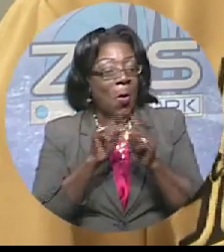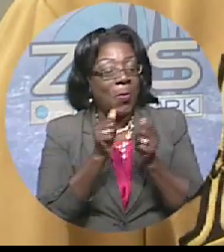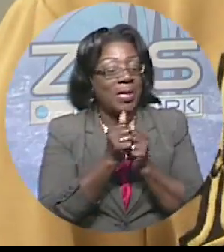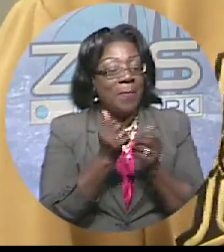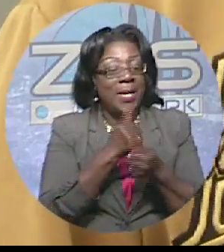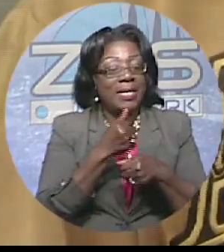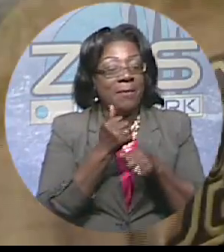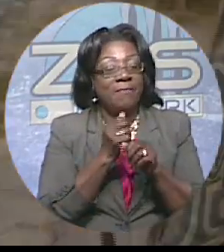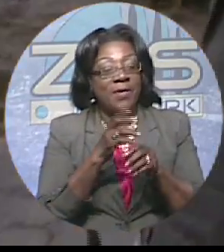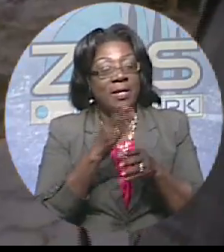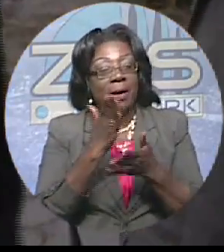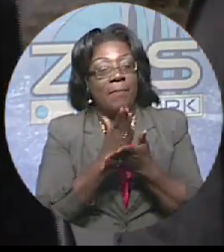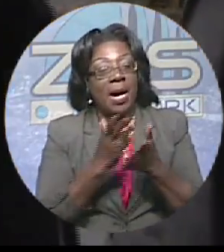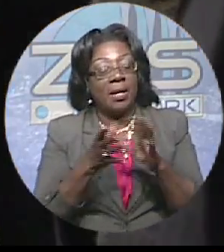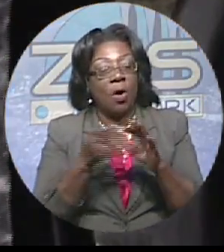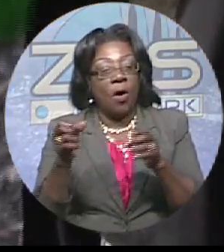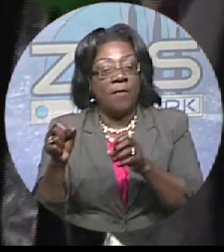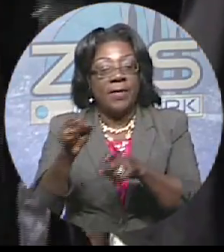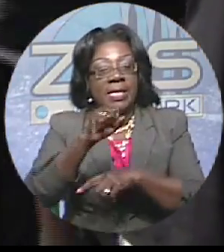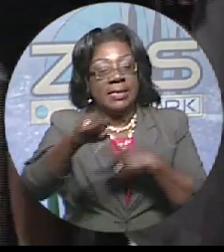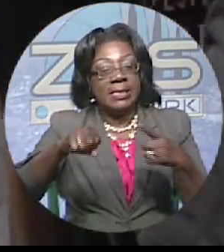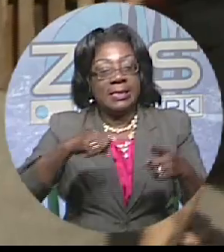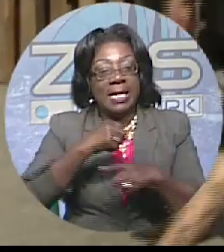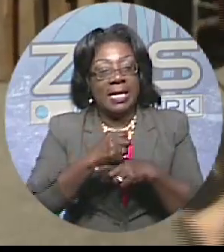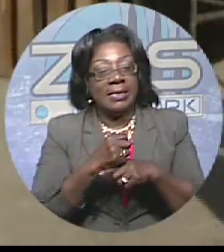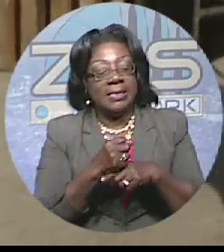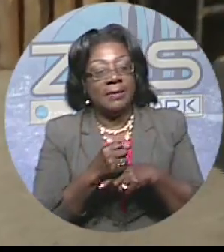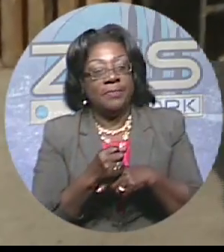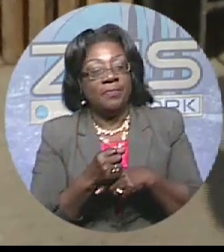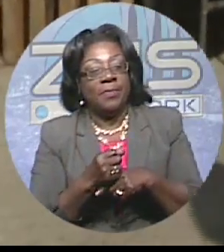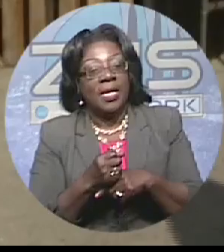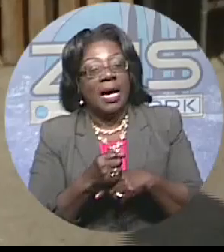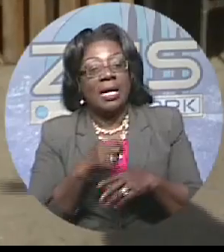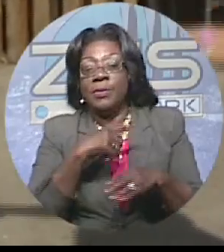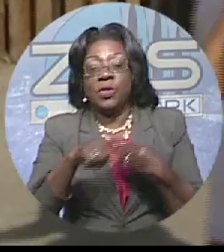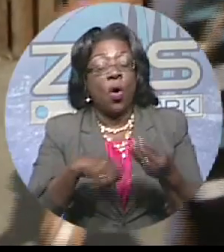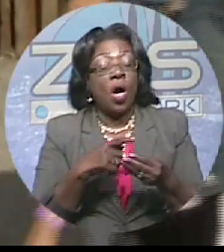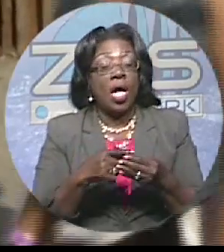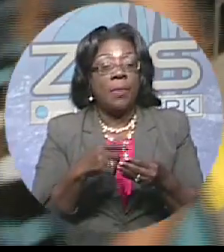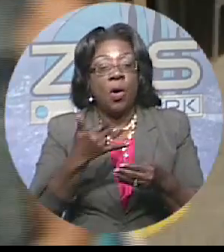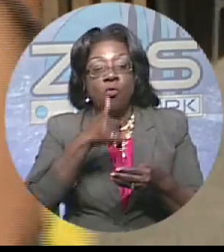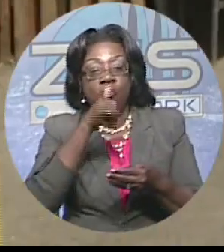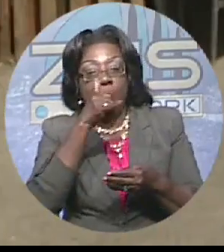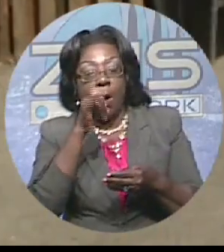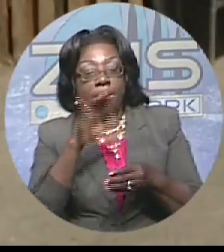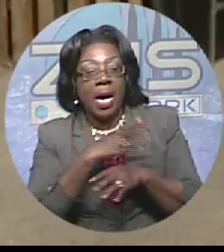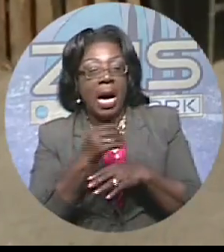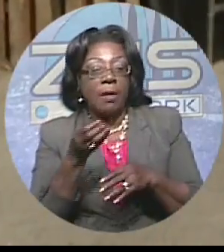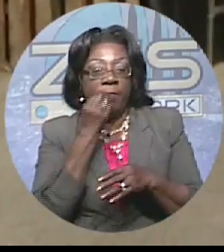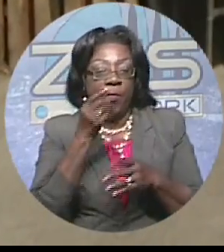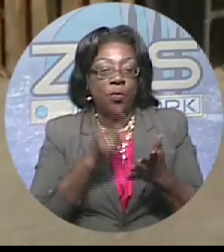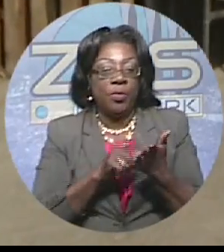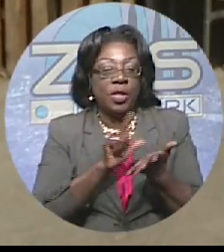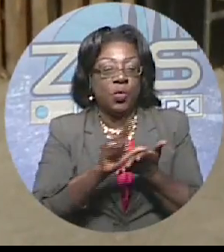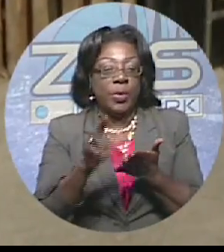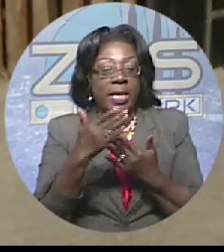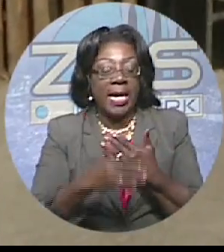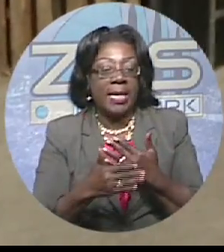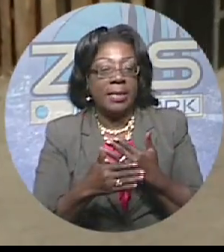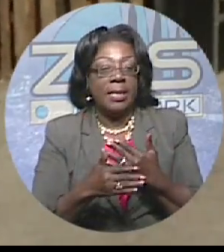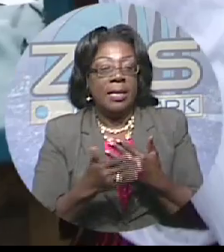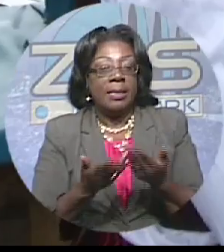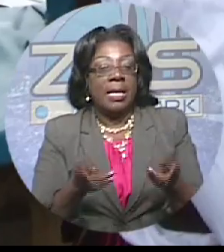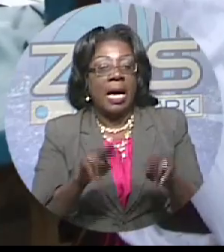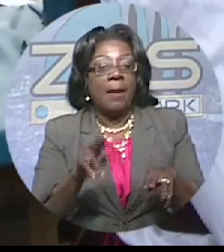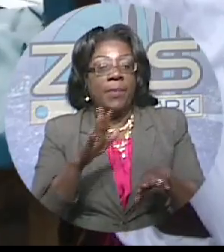society. And it was all about rum and food this weekend at the annual Rum Festival Bahamas, which took center